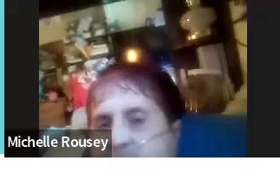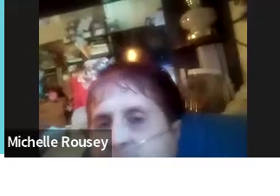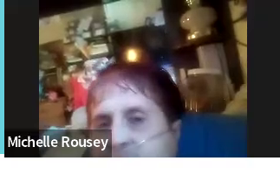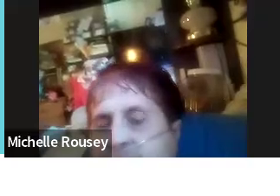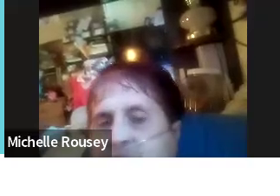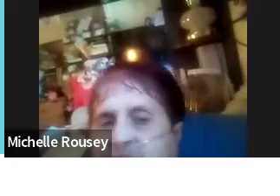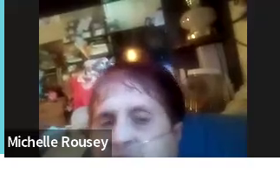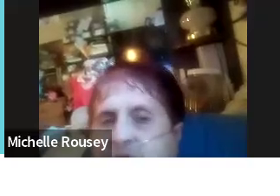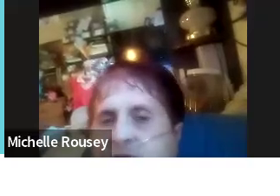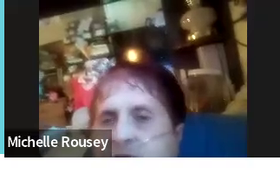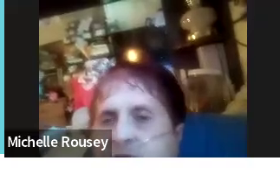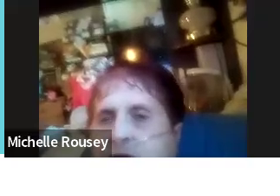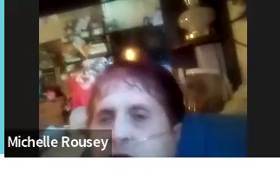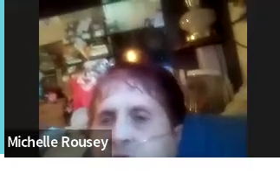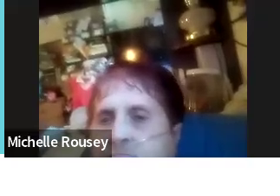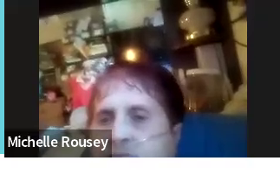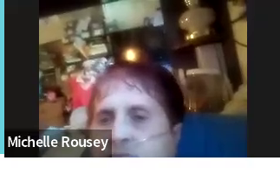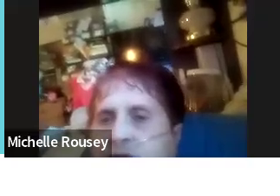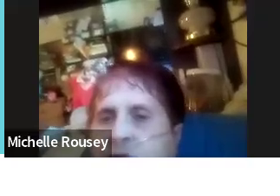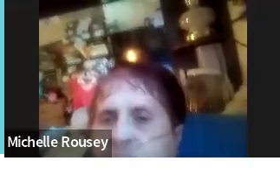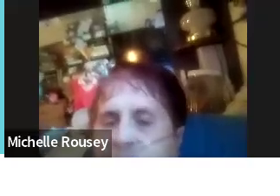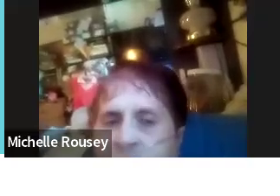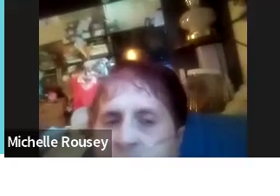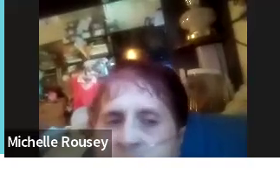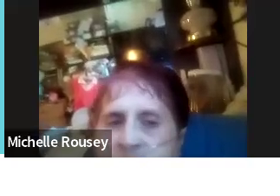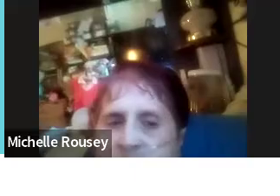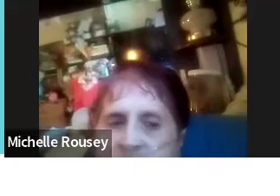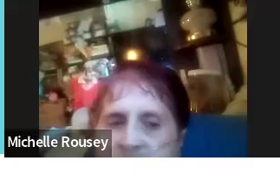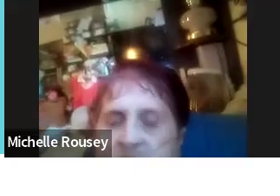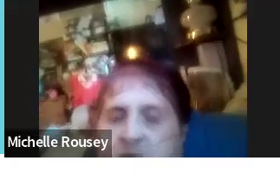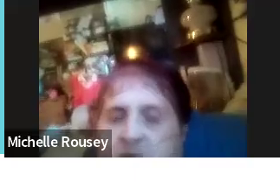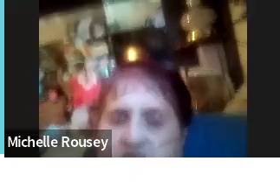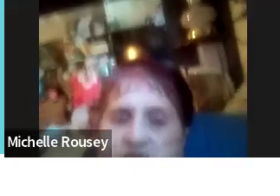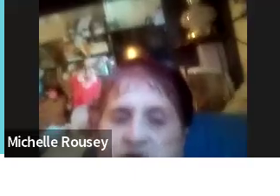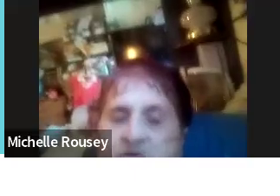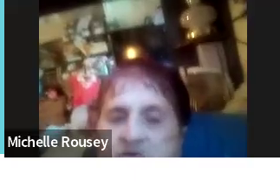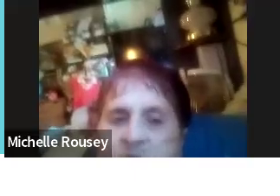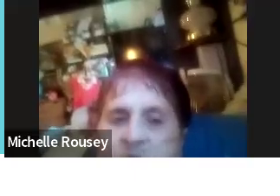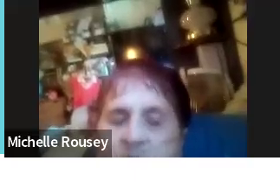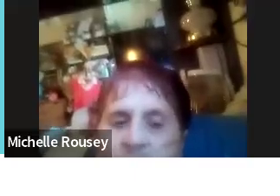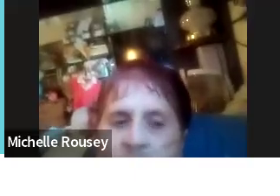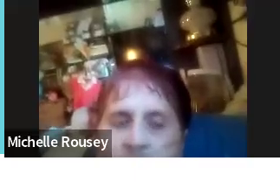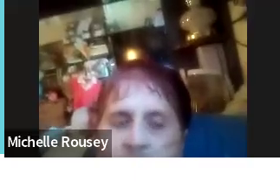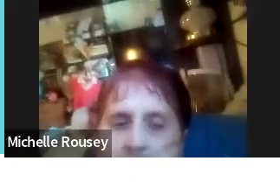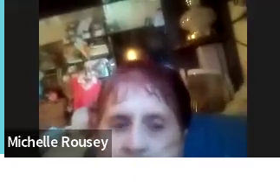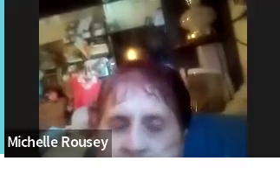to some of that finding to help with this process here too.